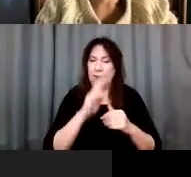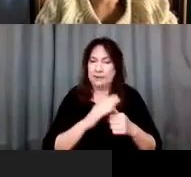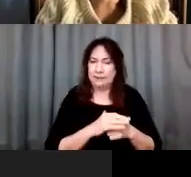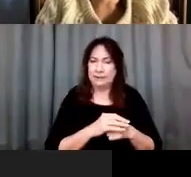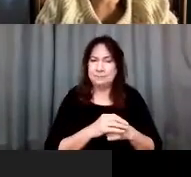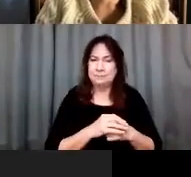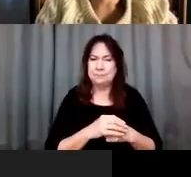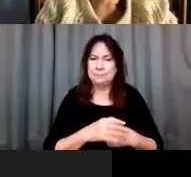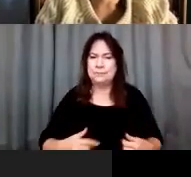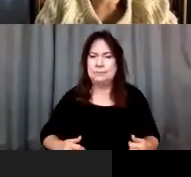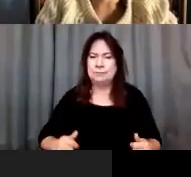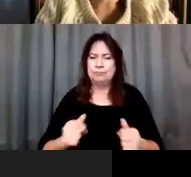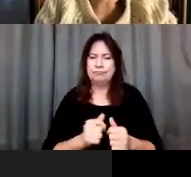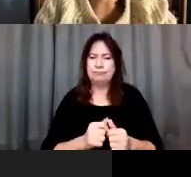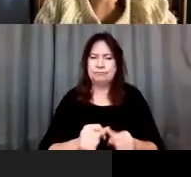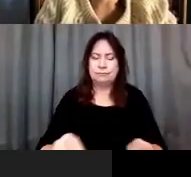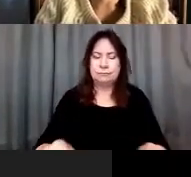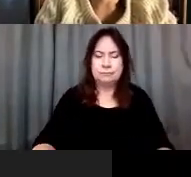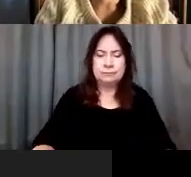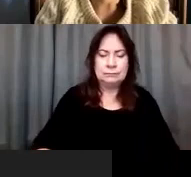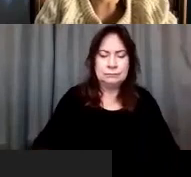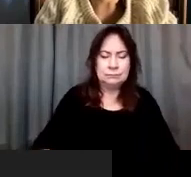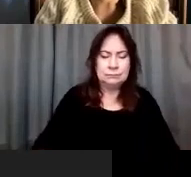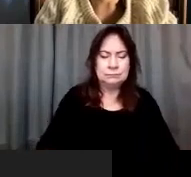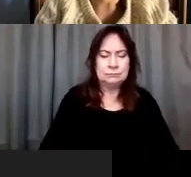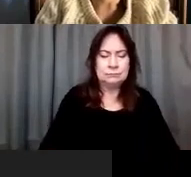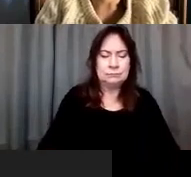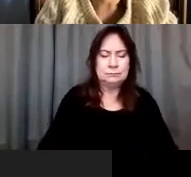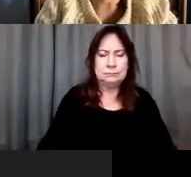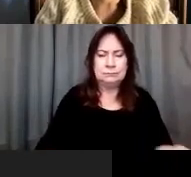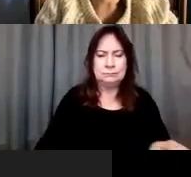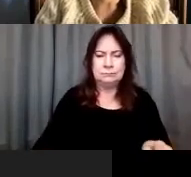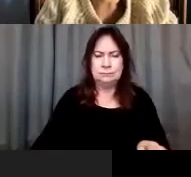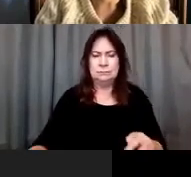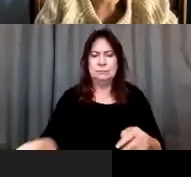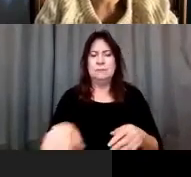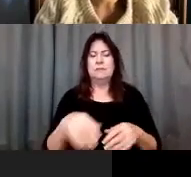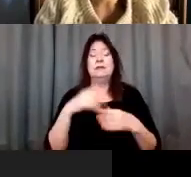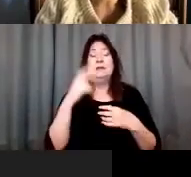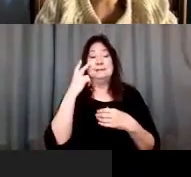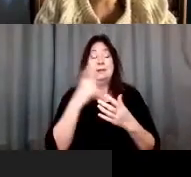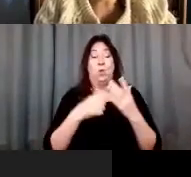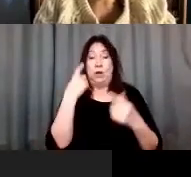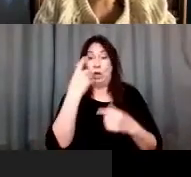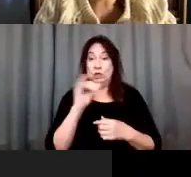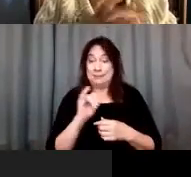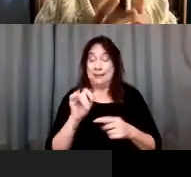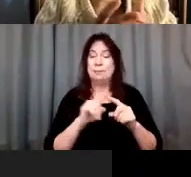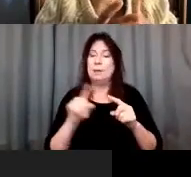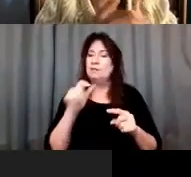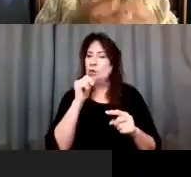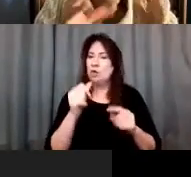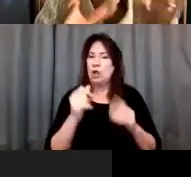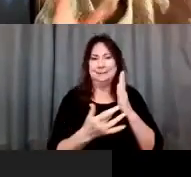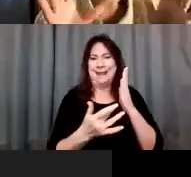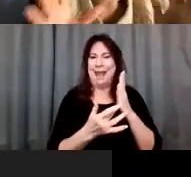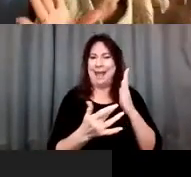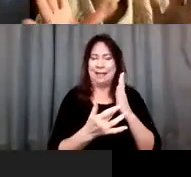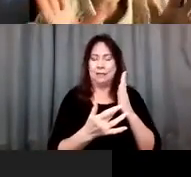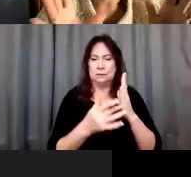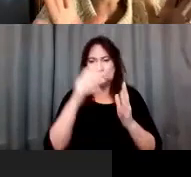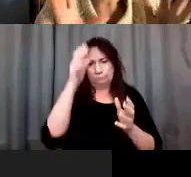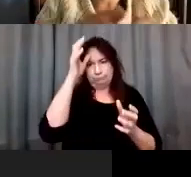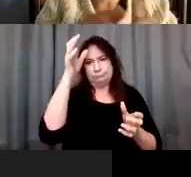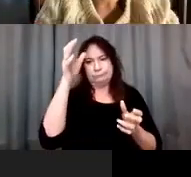of great examples on YouTube where you can learn more about how to do this and what this looks like. But if you're not that tech savvy, I know this is a